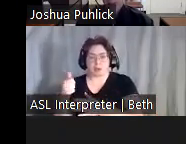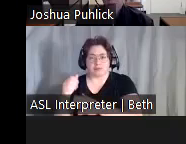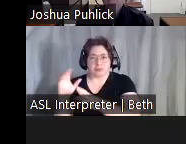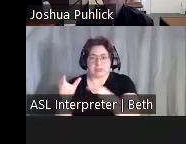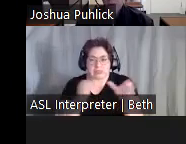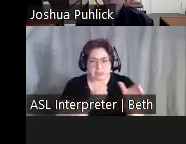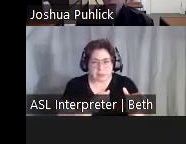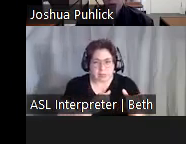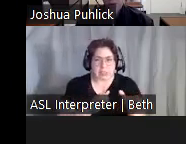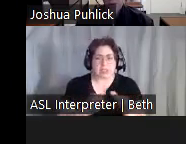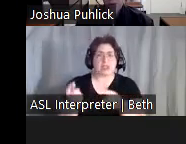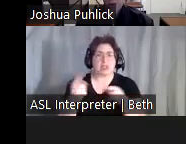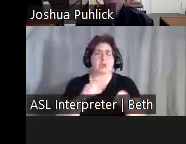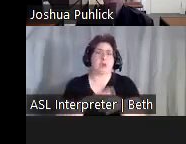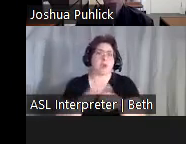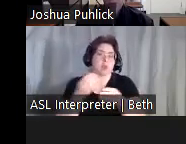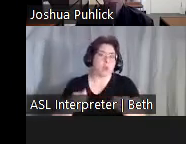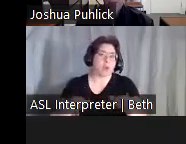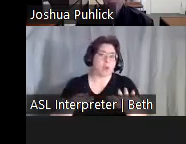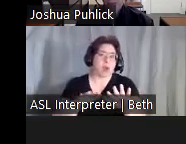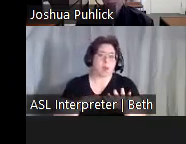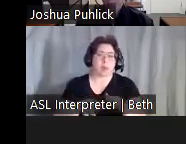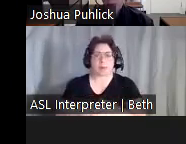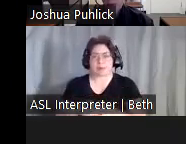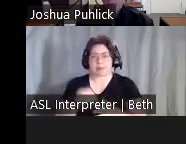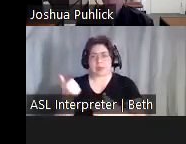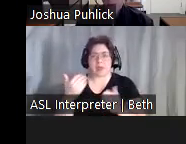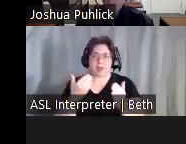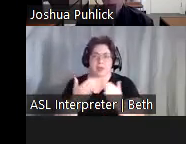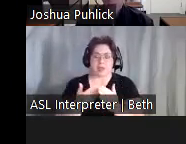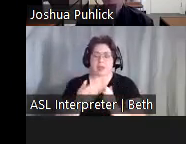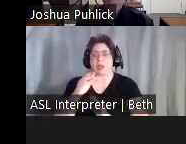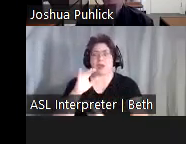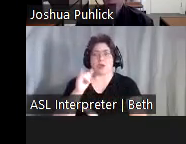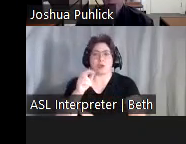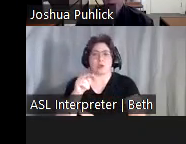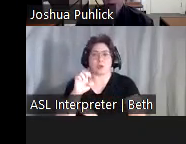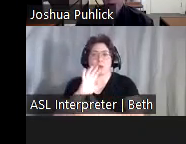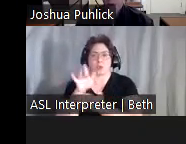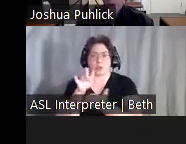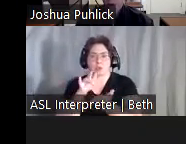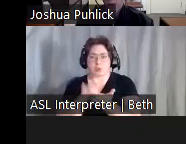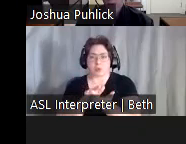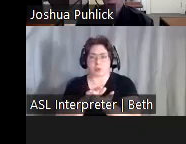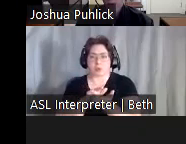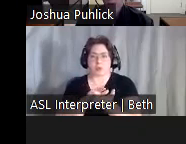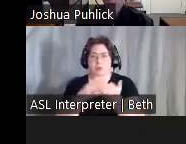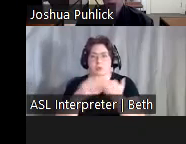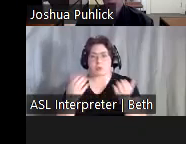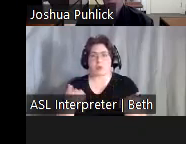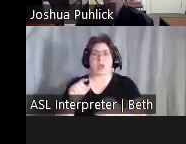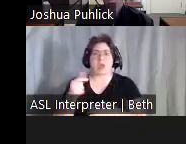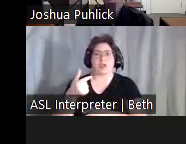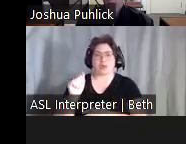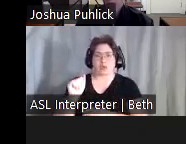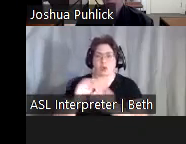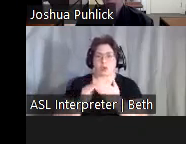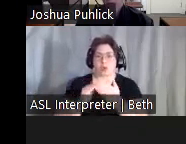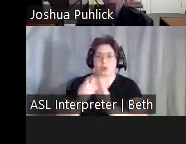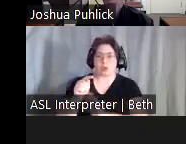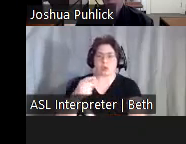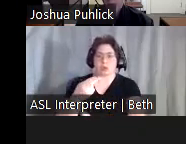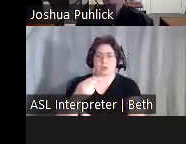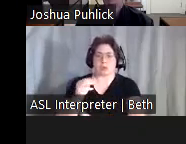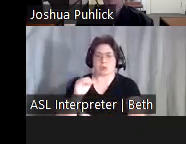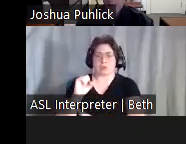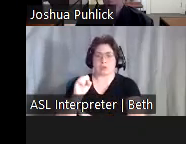near the Jones Center in Thomasville, Georgia. We have tracts of old growth where we will